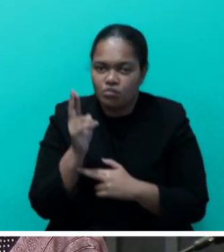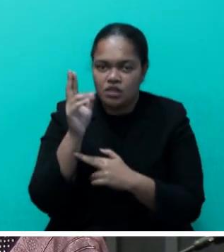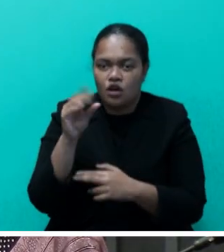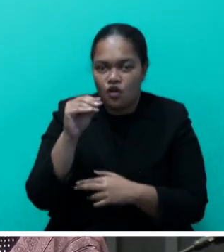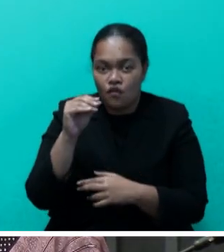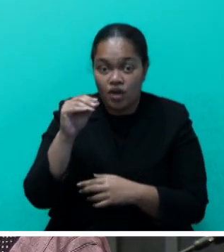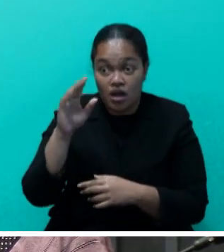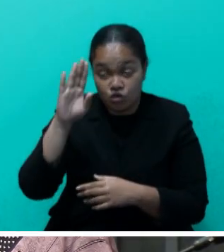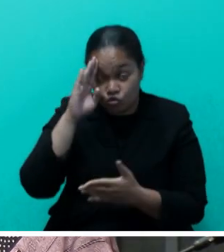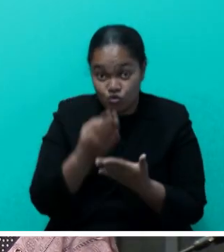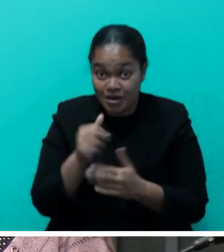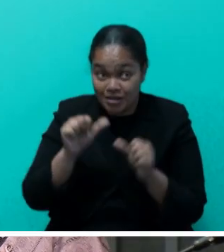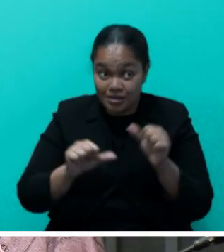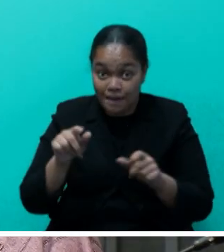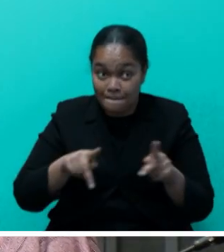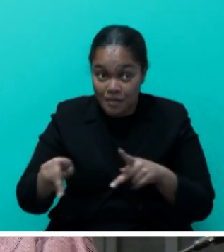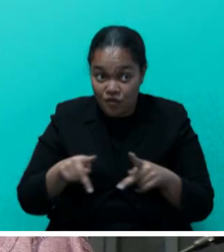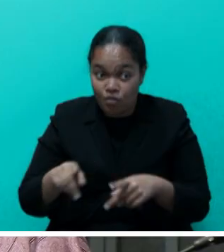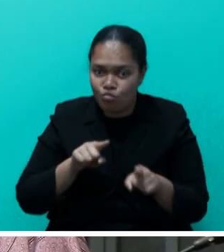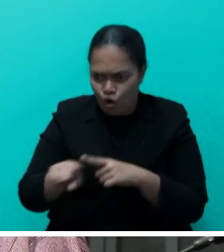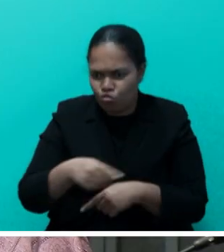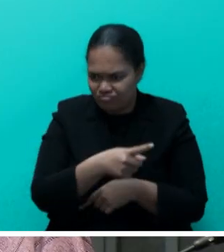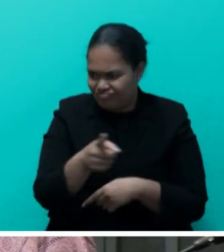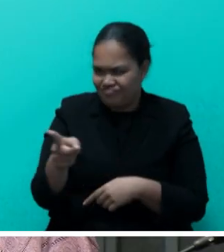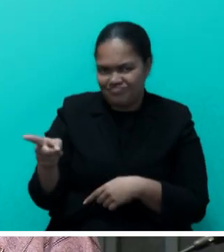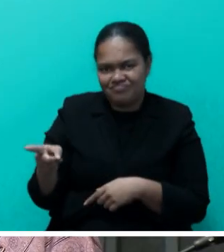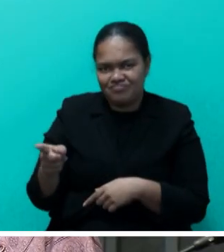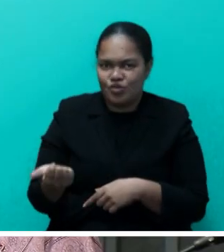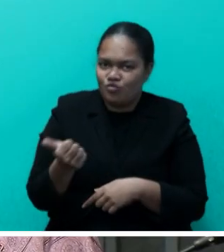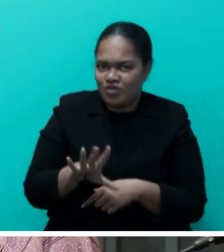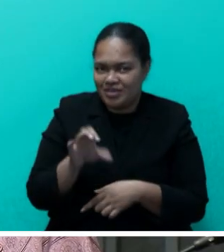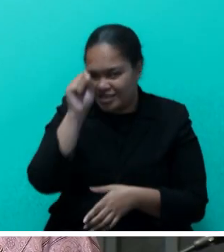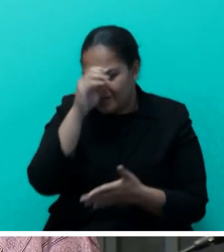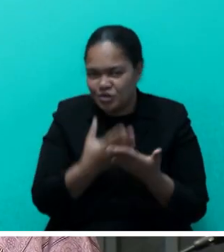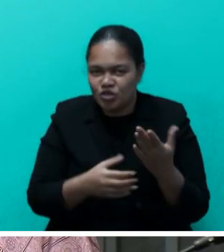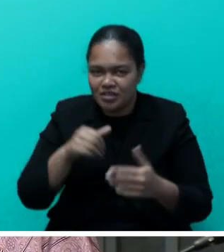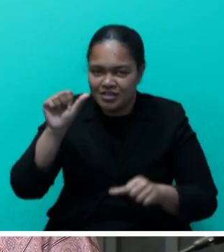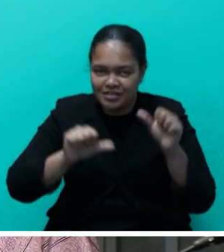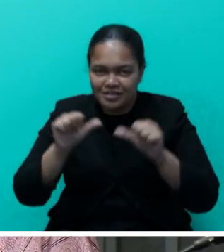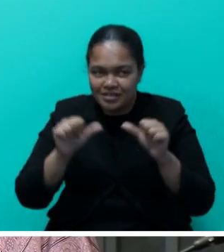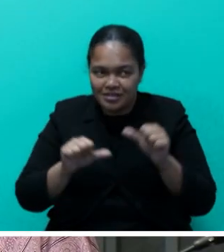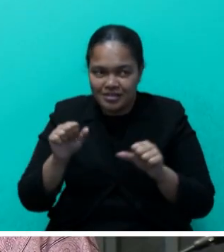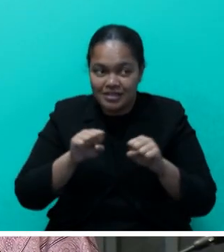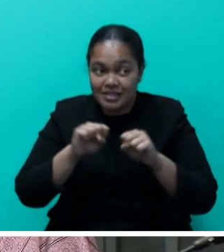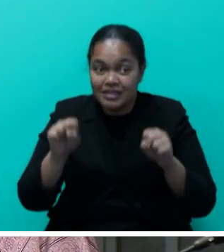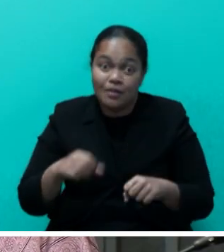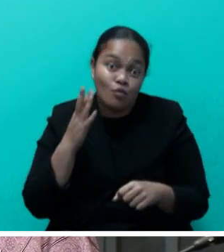it was introduced, most of us have come through the scaling system before it was disbanded